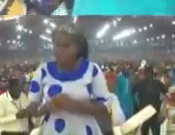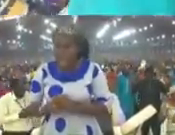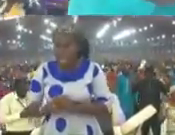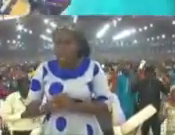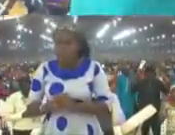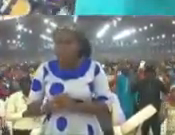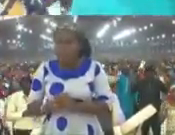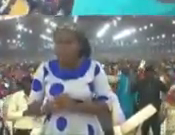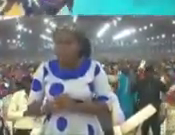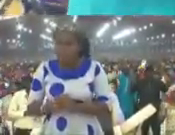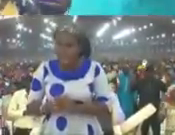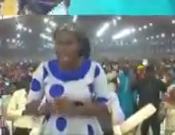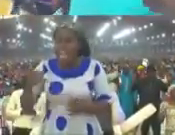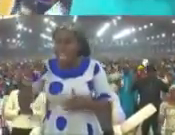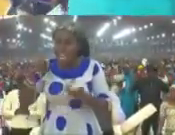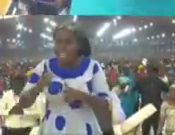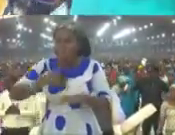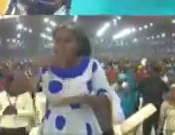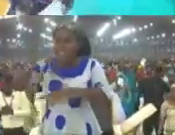Let my night